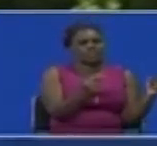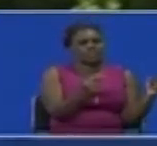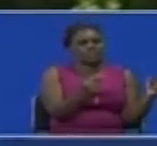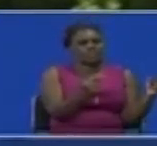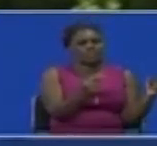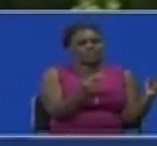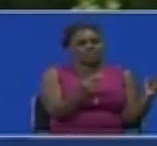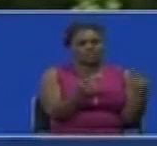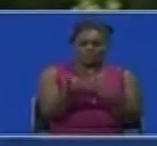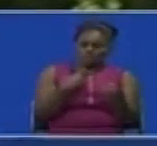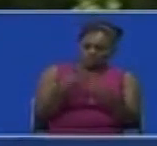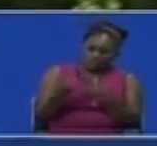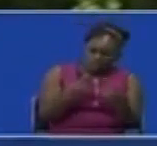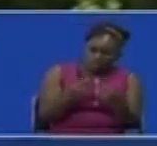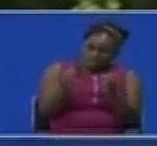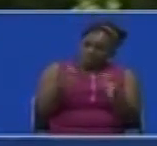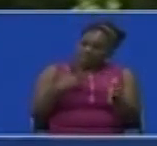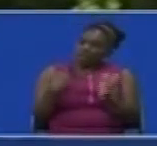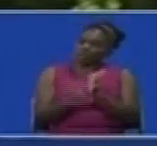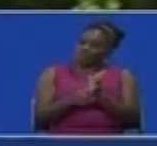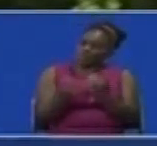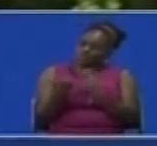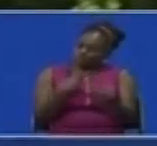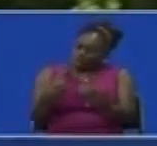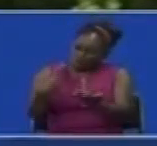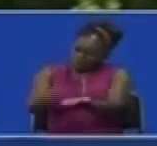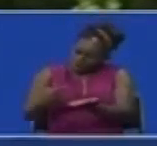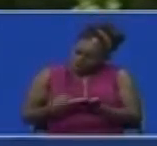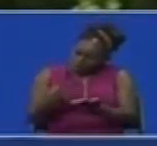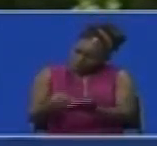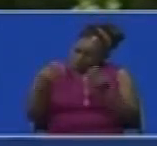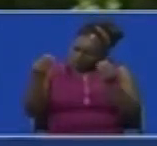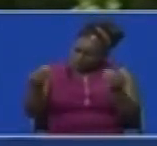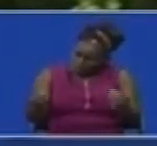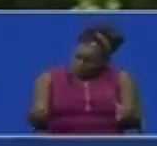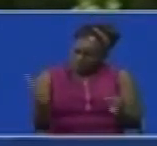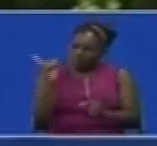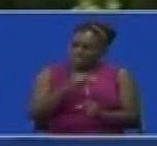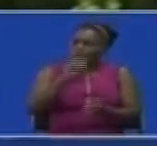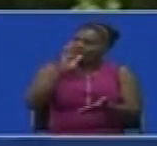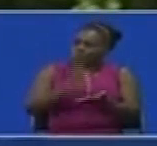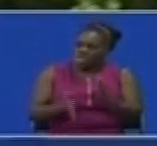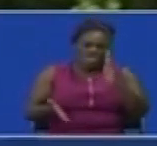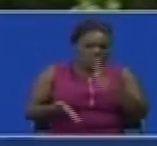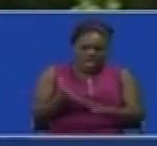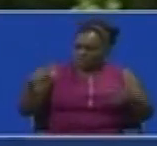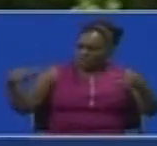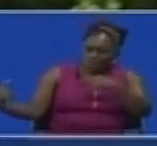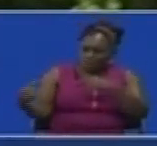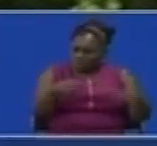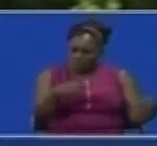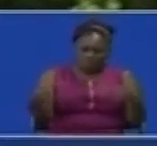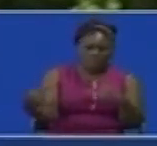talk to them, let them discuss these issues without acrimony,